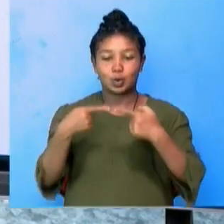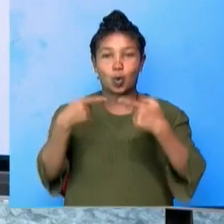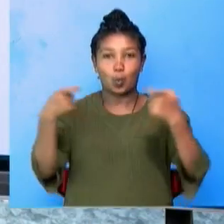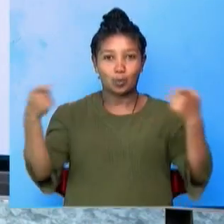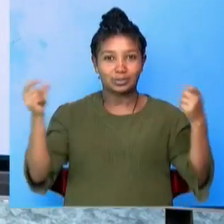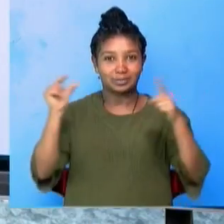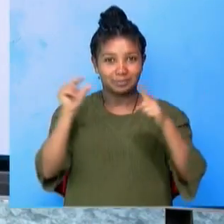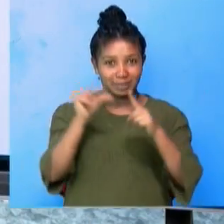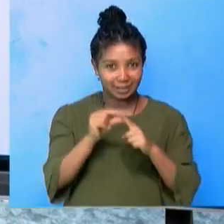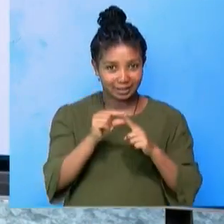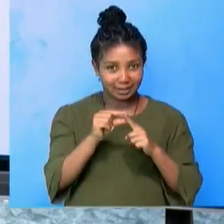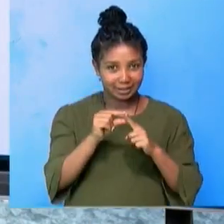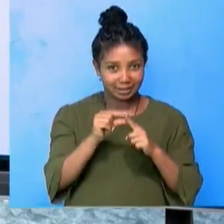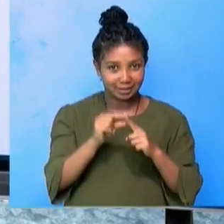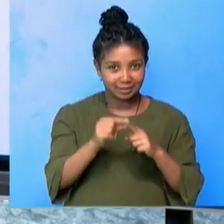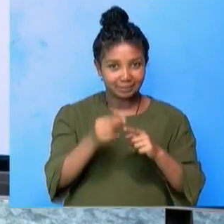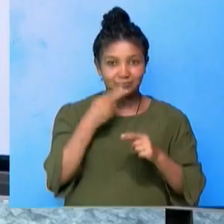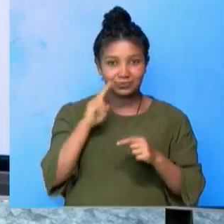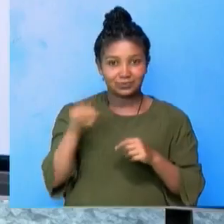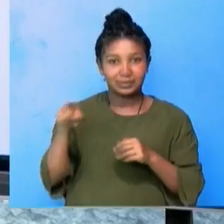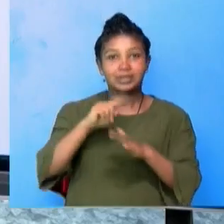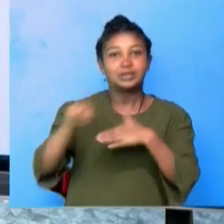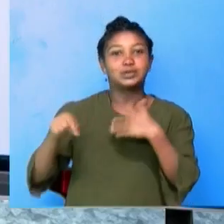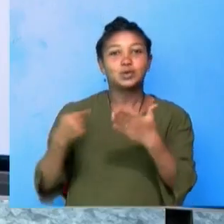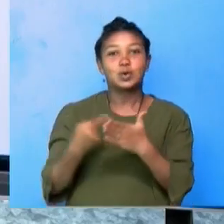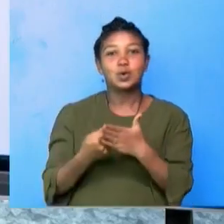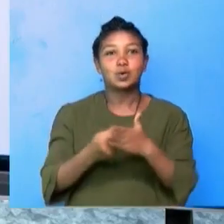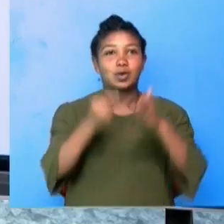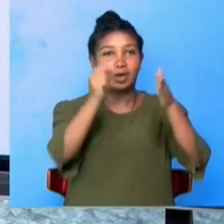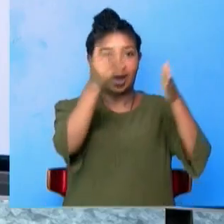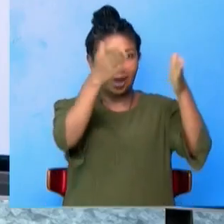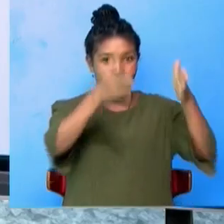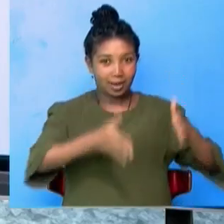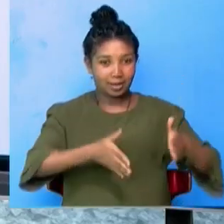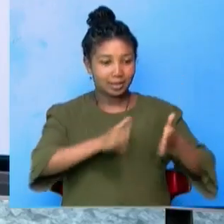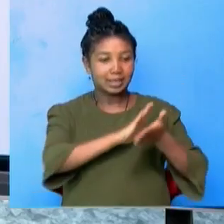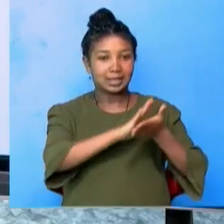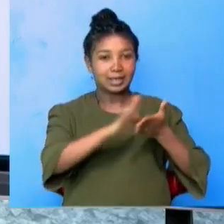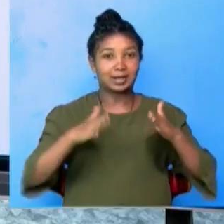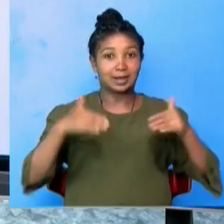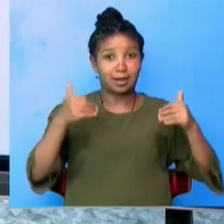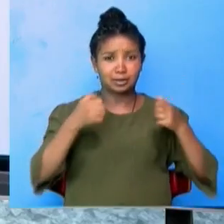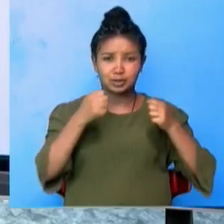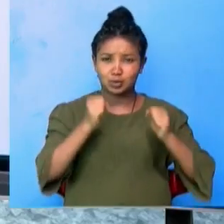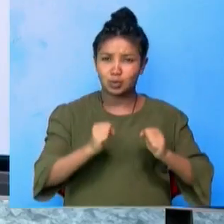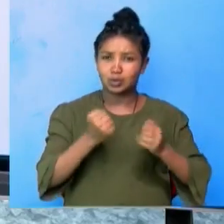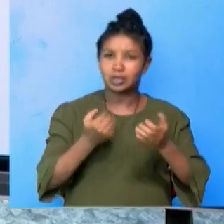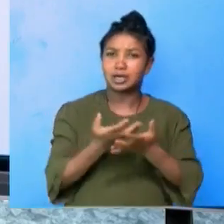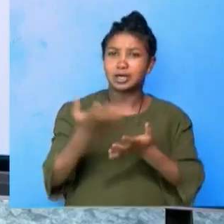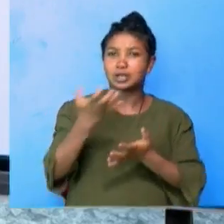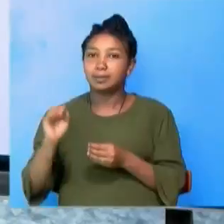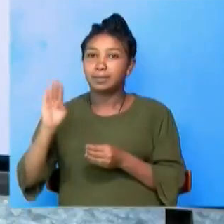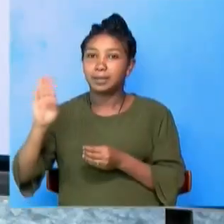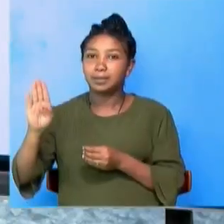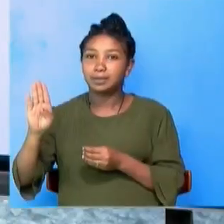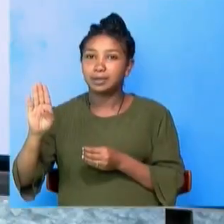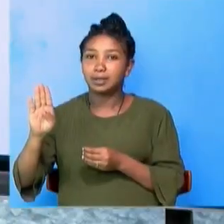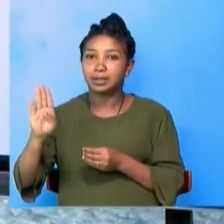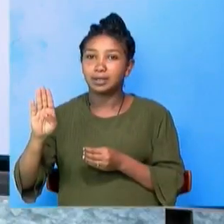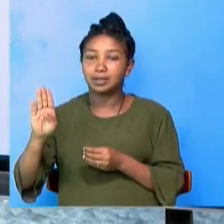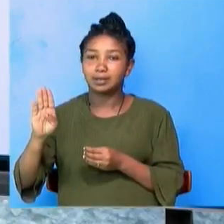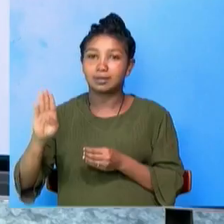is antonym, the instruction. So here's column A, clean, young, strong, rich, soft, and